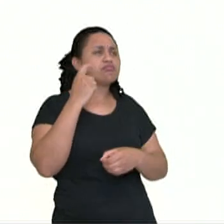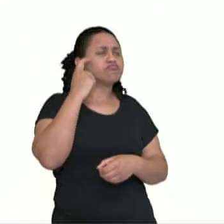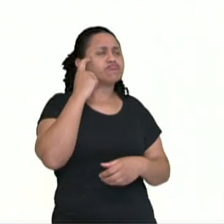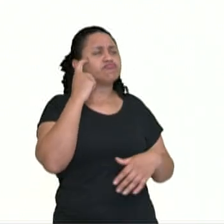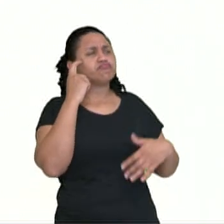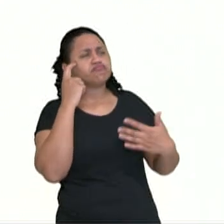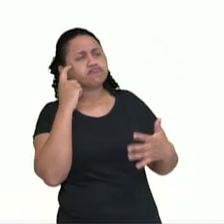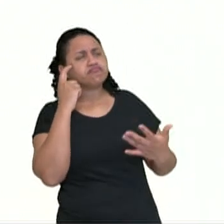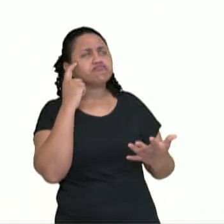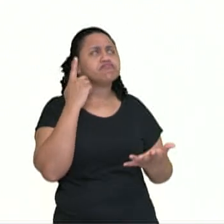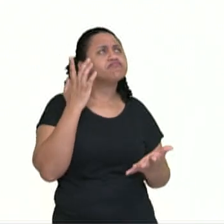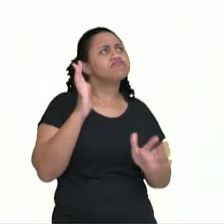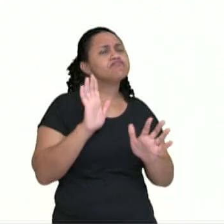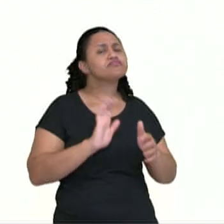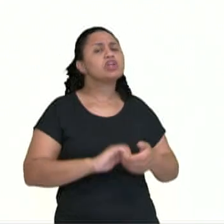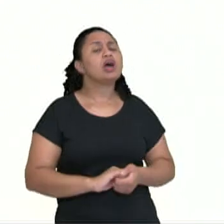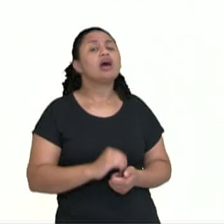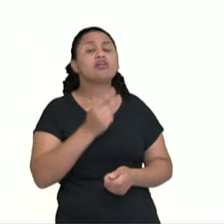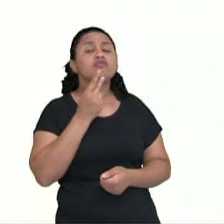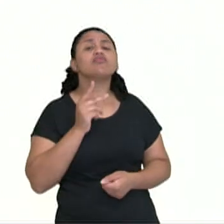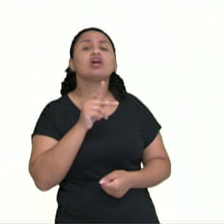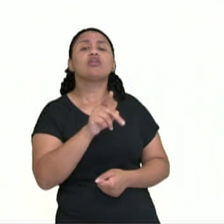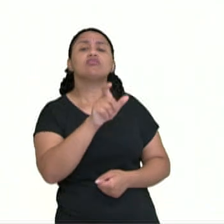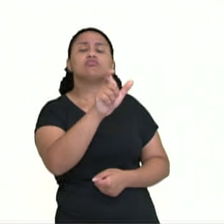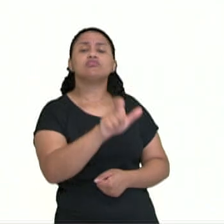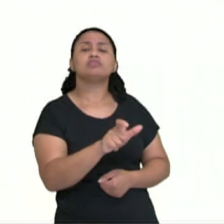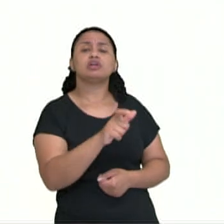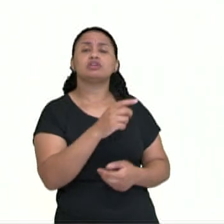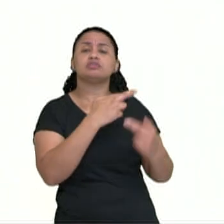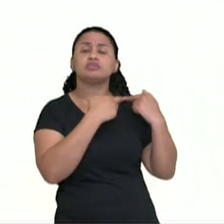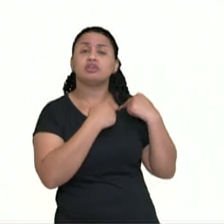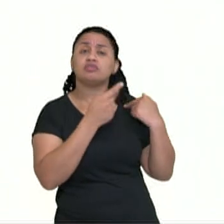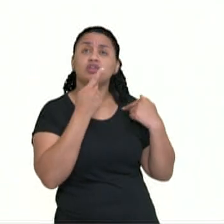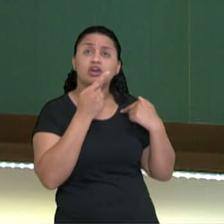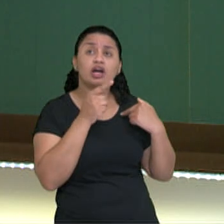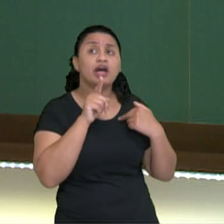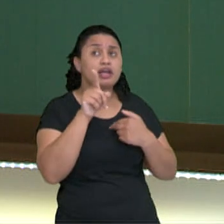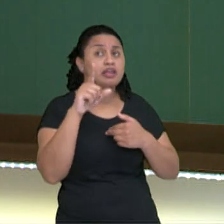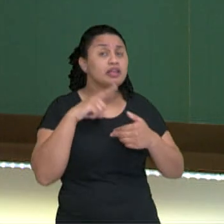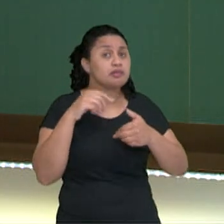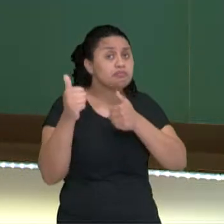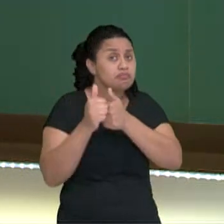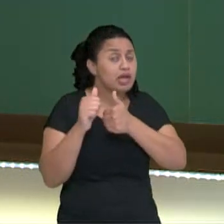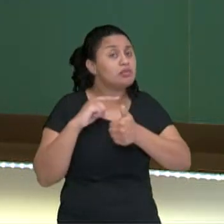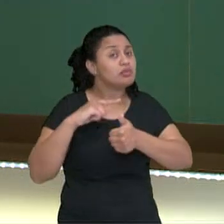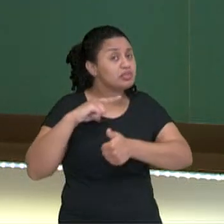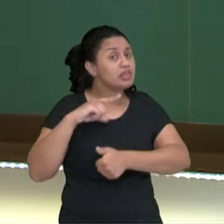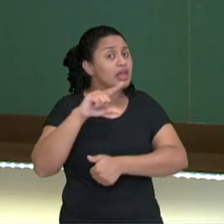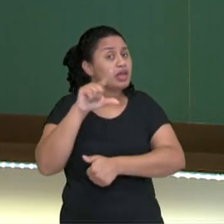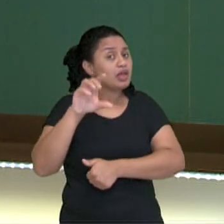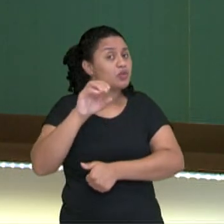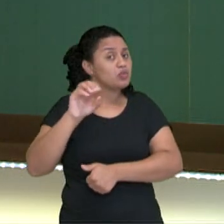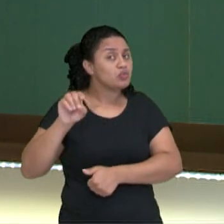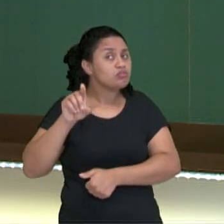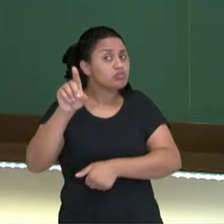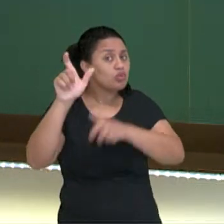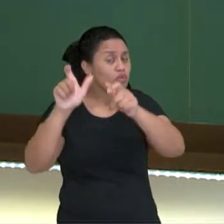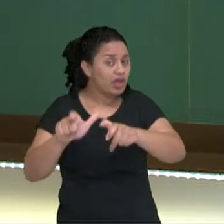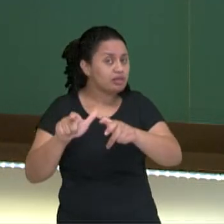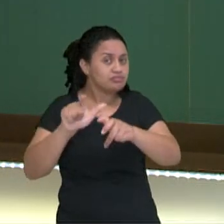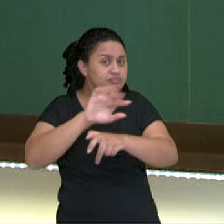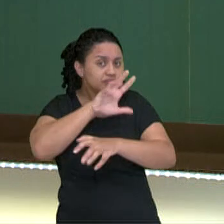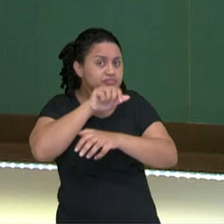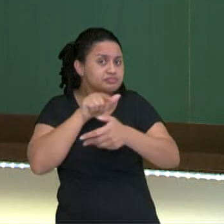pouquinho por um momento e falou para o homem, tem um zoológico aqui perto. Ele sugeriu que